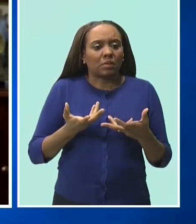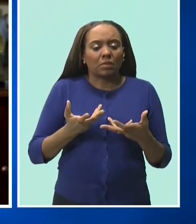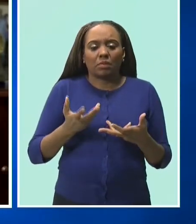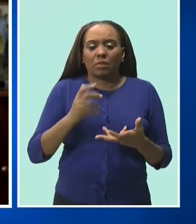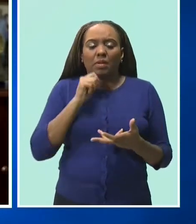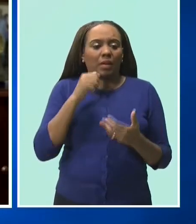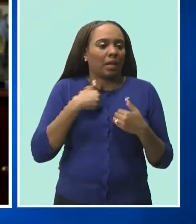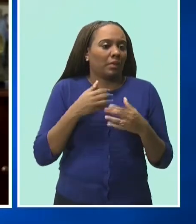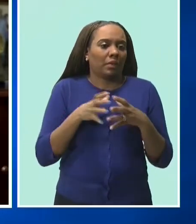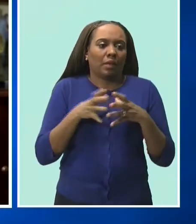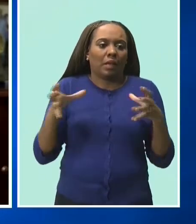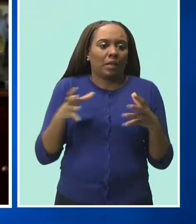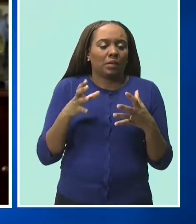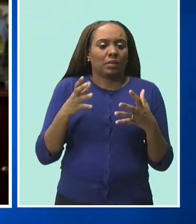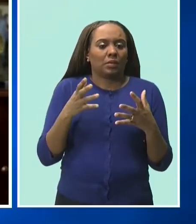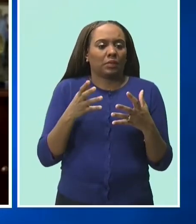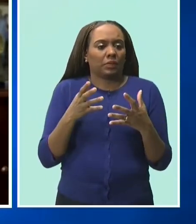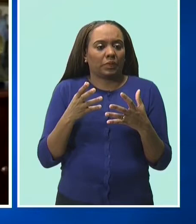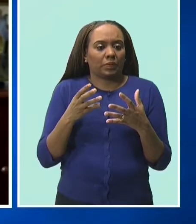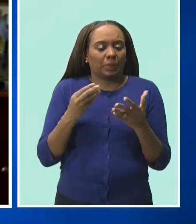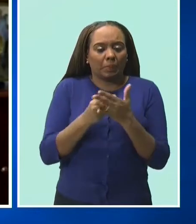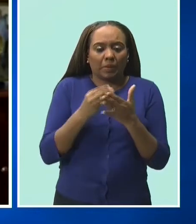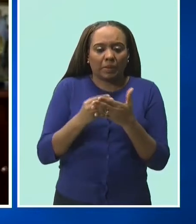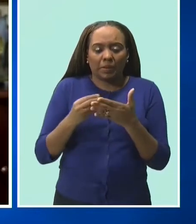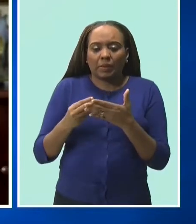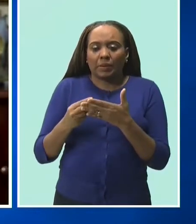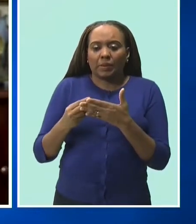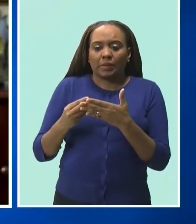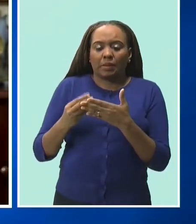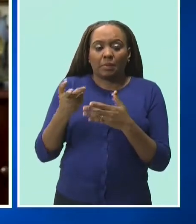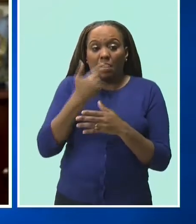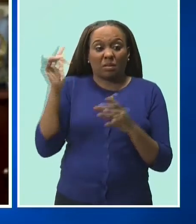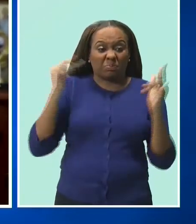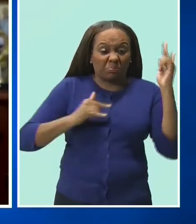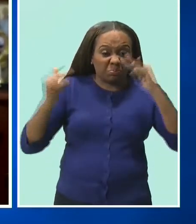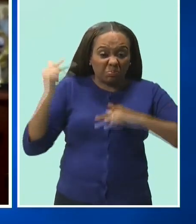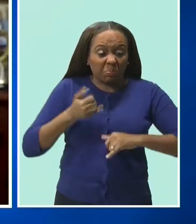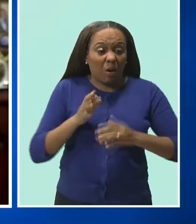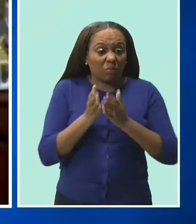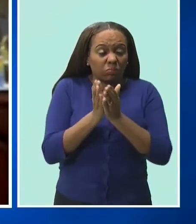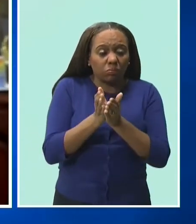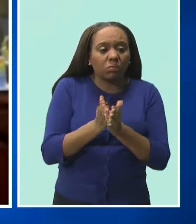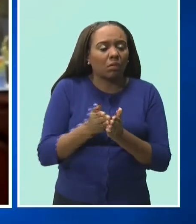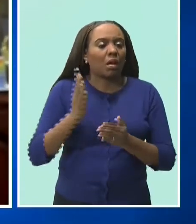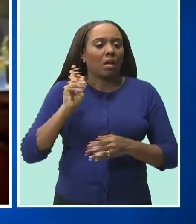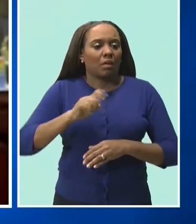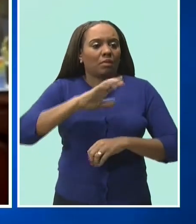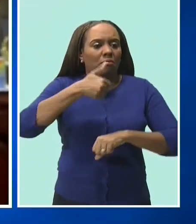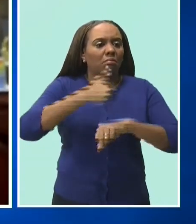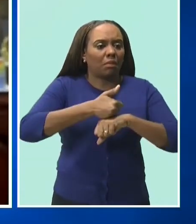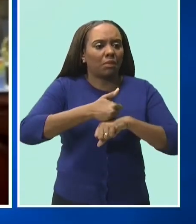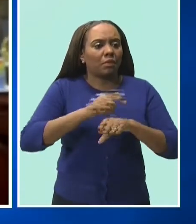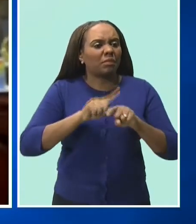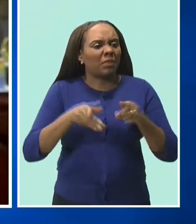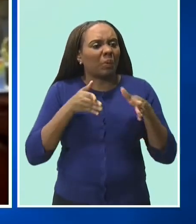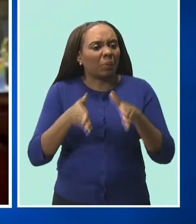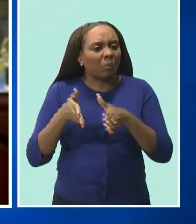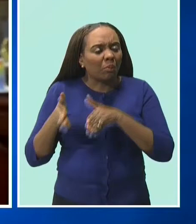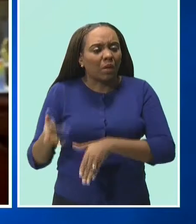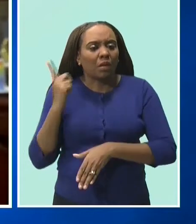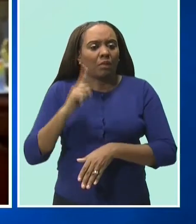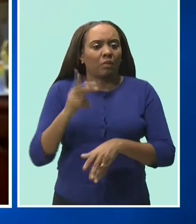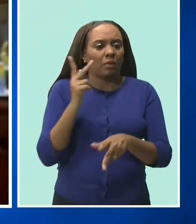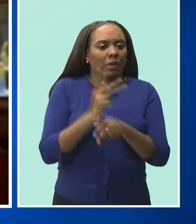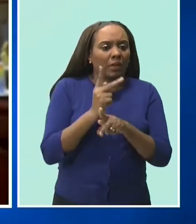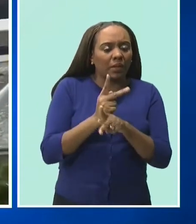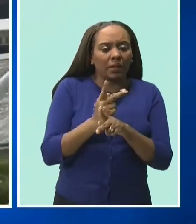there anymore. So we will be putting in some other measures that will be able to capture and to keep